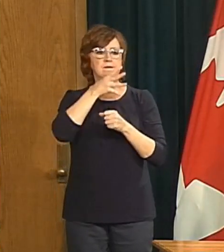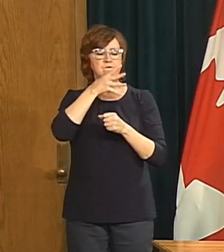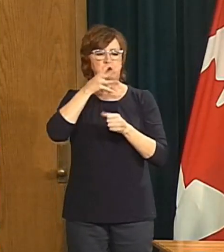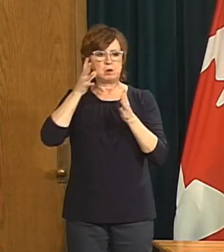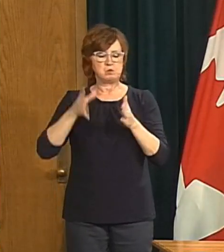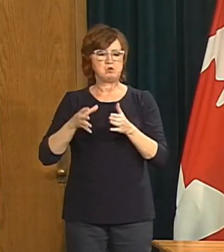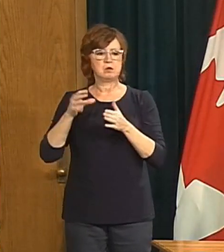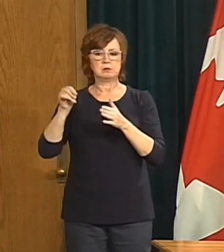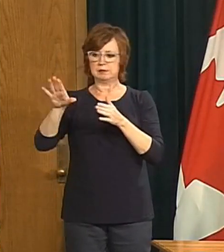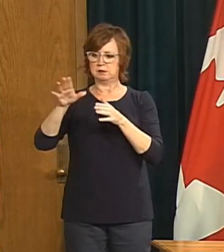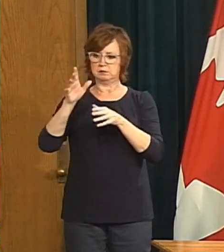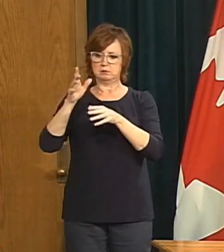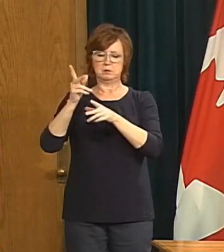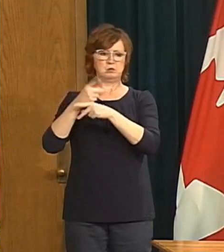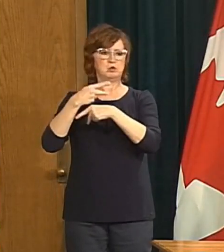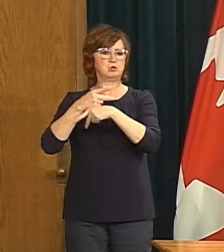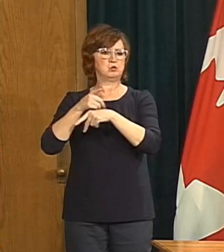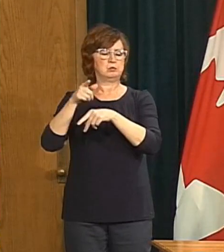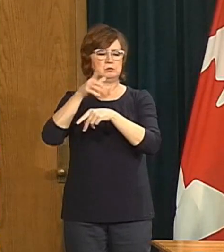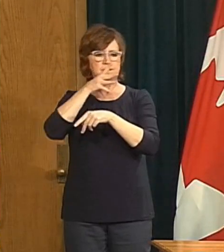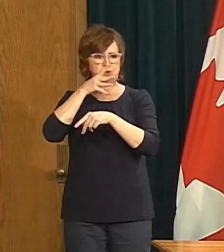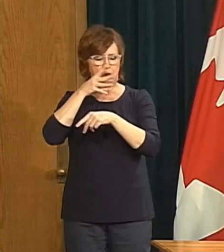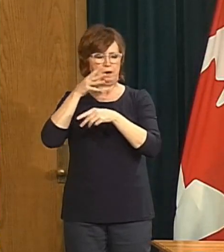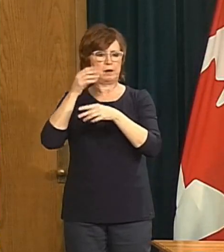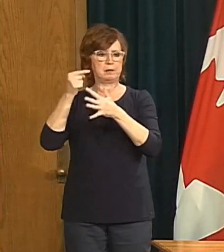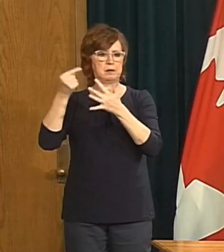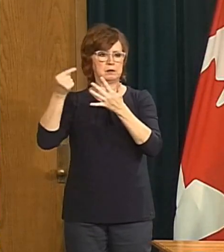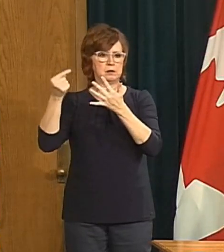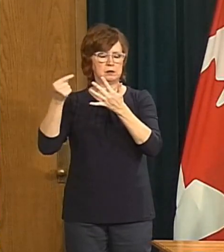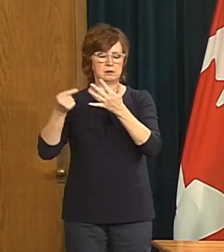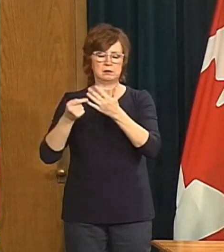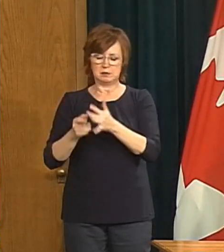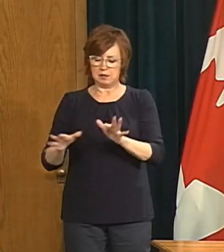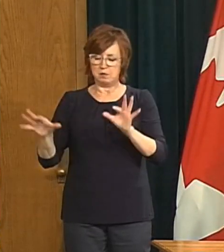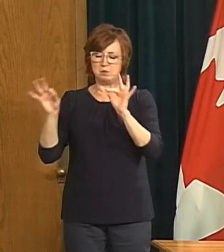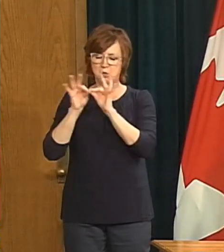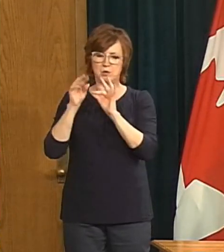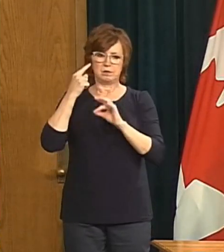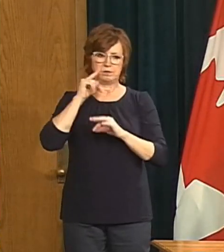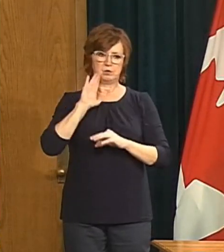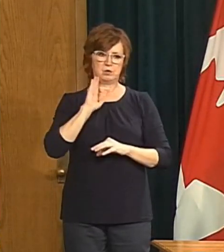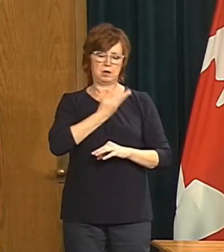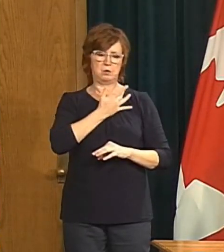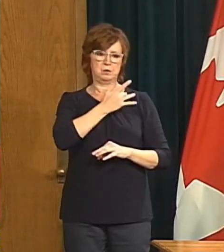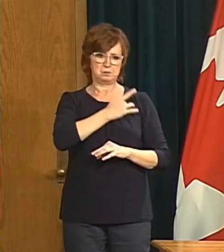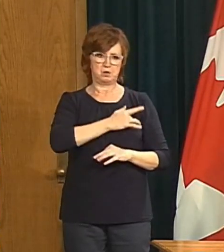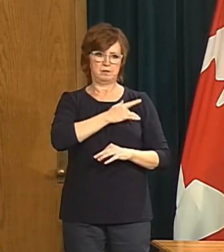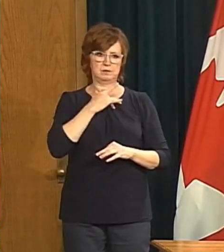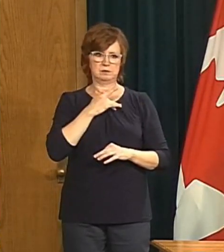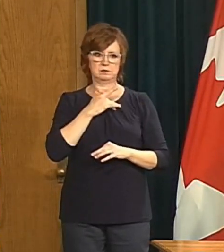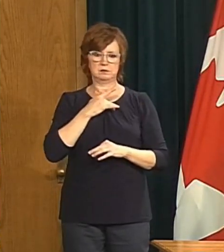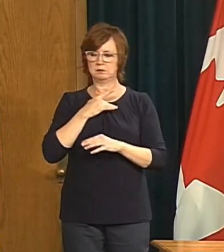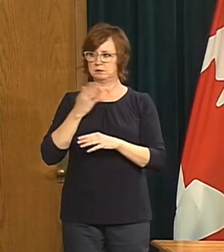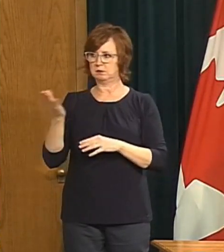in the industry that is the spinal cord of the Saskatchewan economy. You have a follow-up,